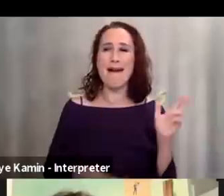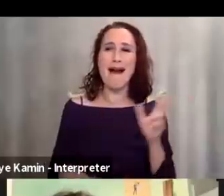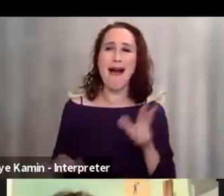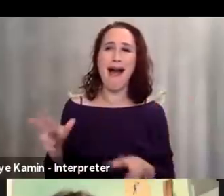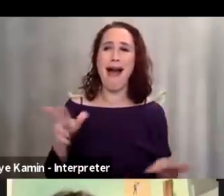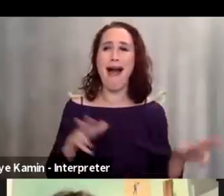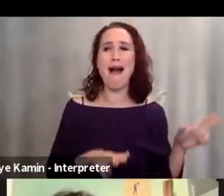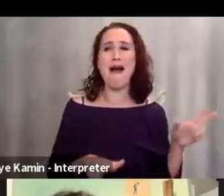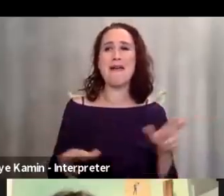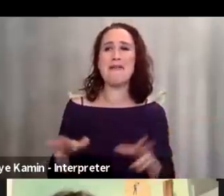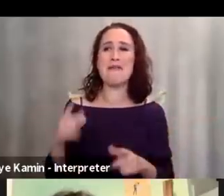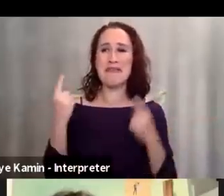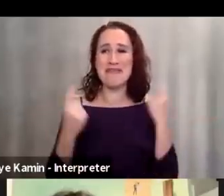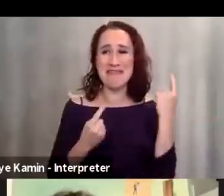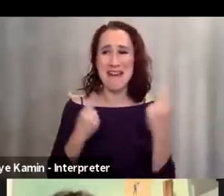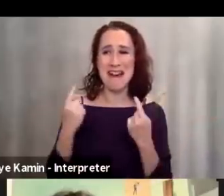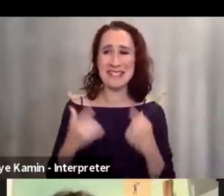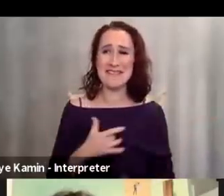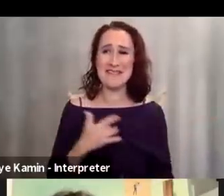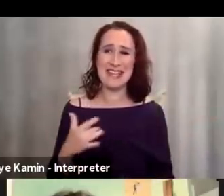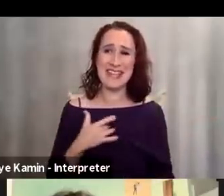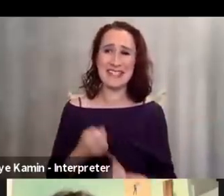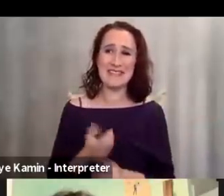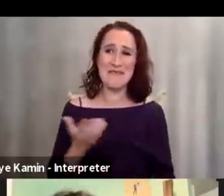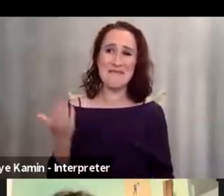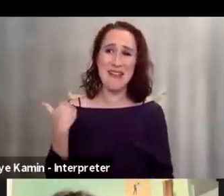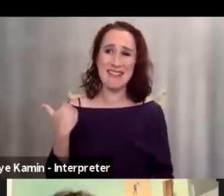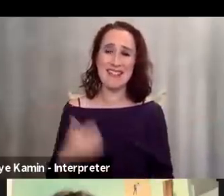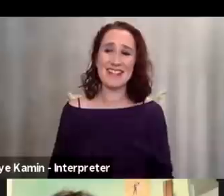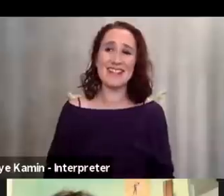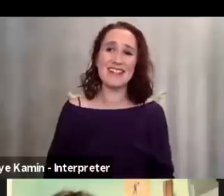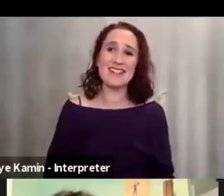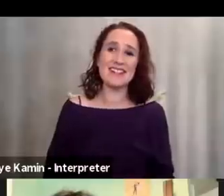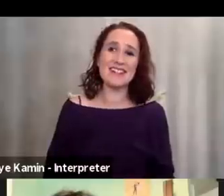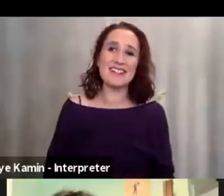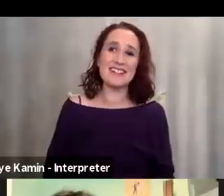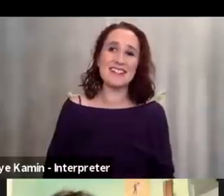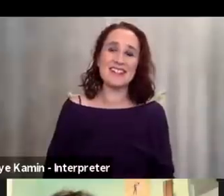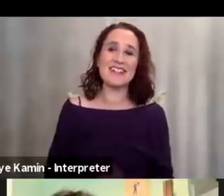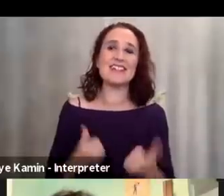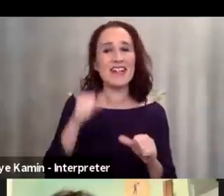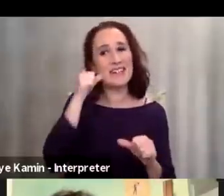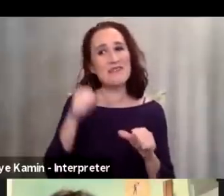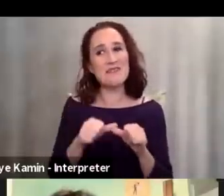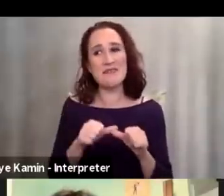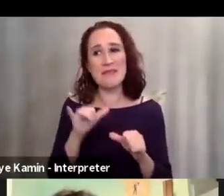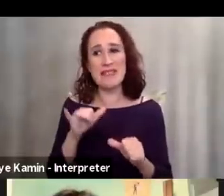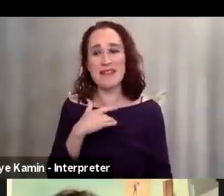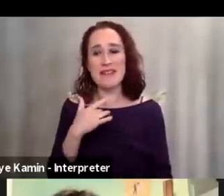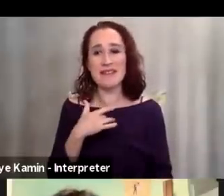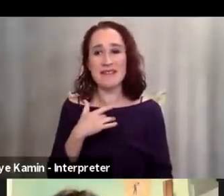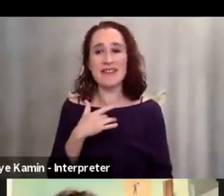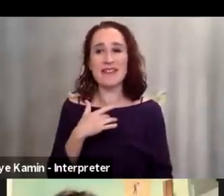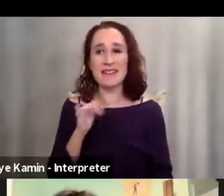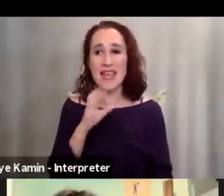just thoughts and feelings from that time, and tried to remember what it was like when I was that